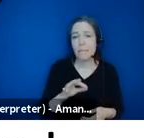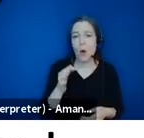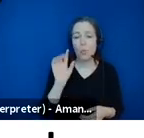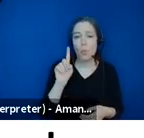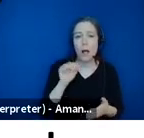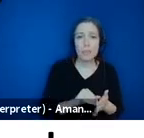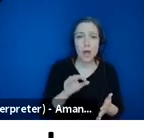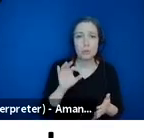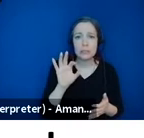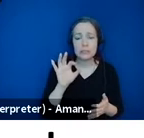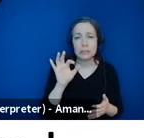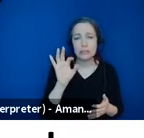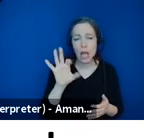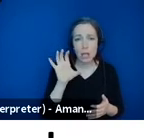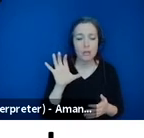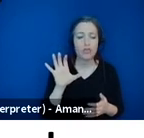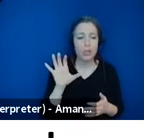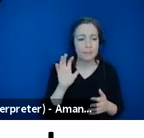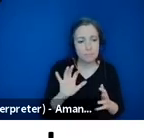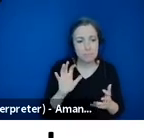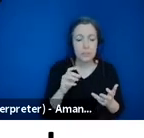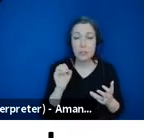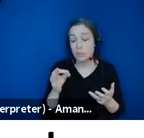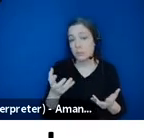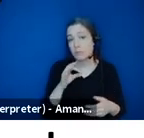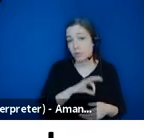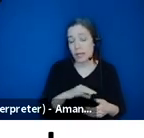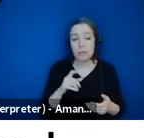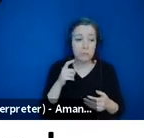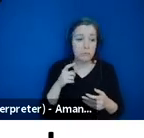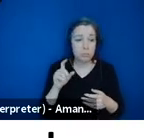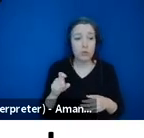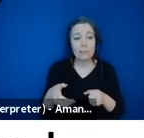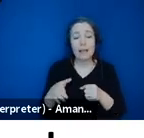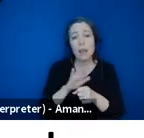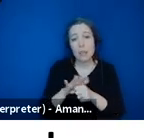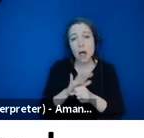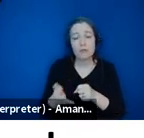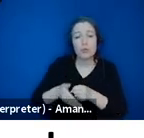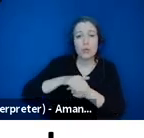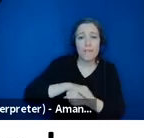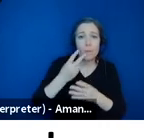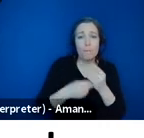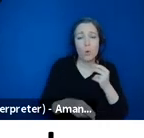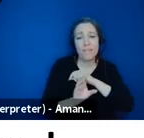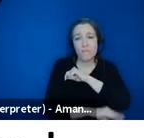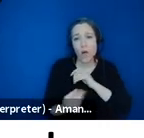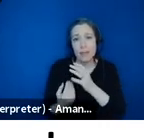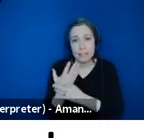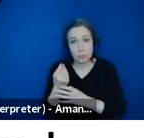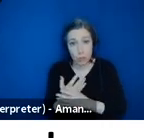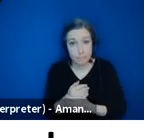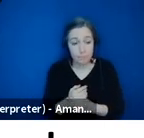if you're interested in pursuing a credit program that's definitely enough to pay tuition and fees for both your fall and your spring semester. In addition